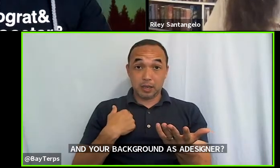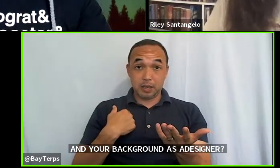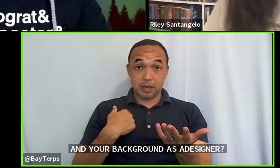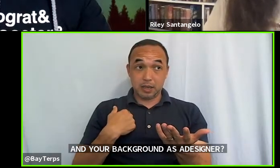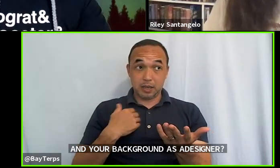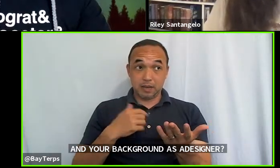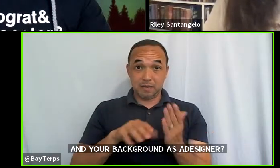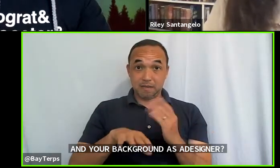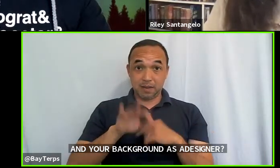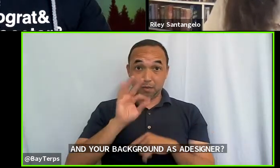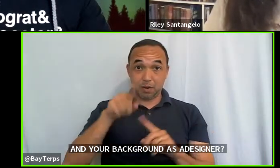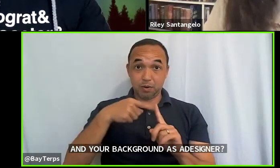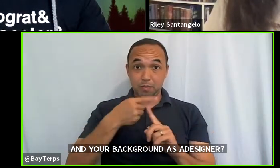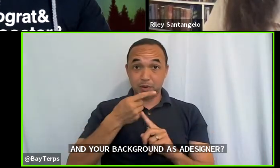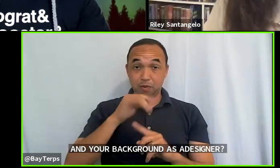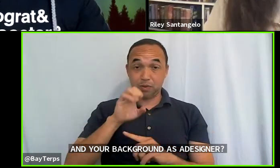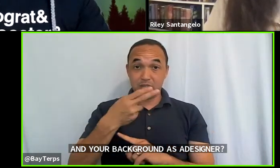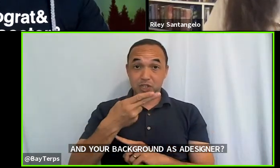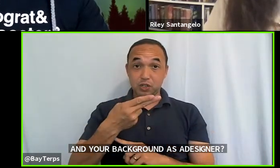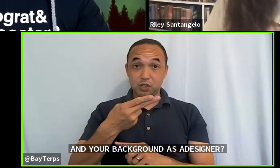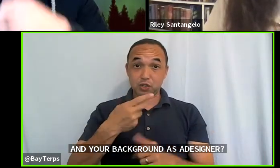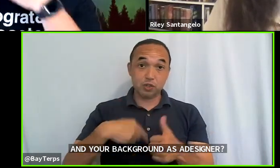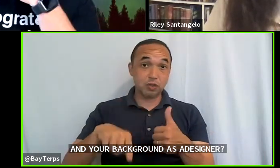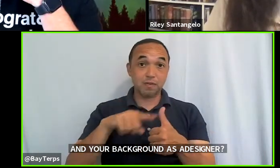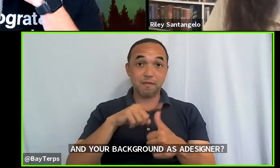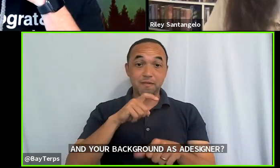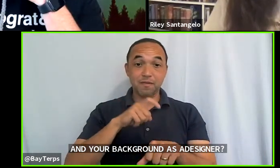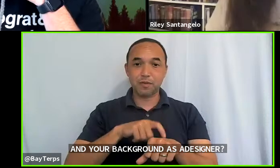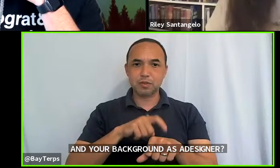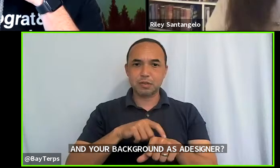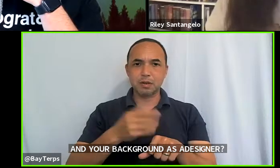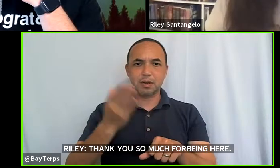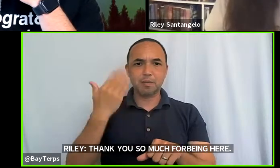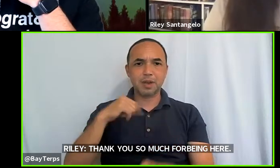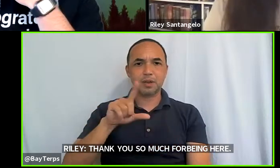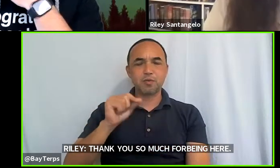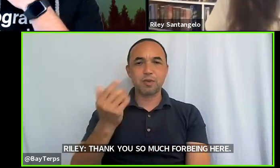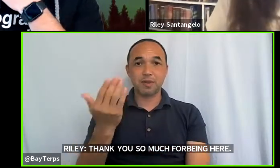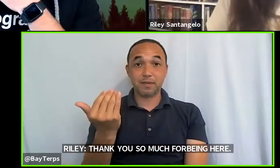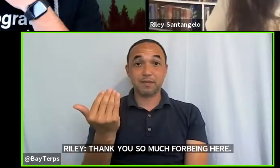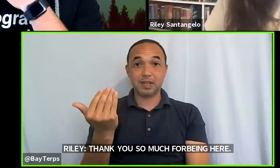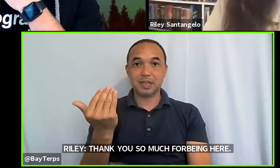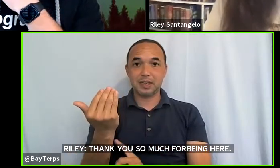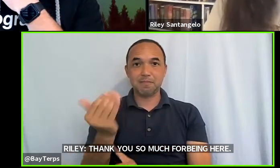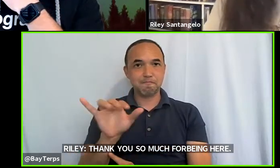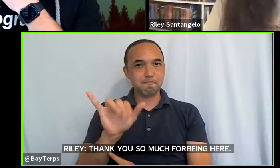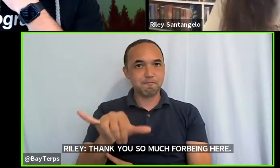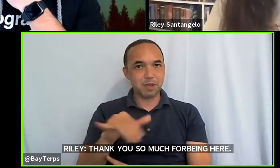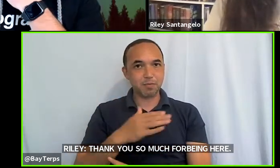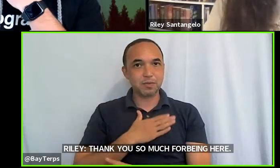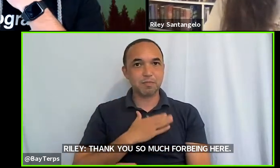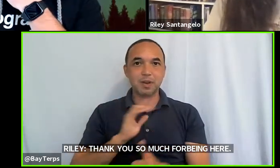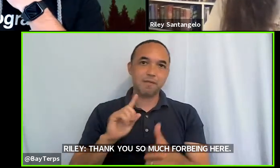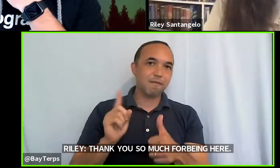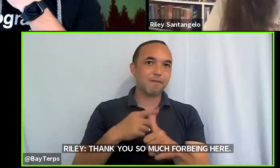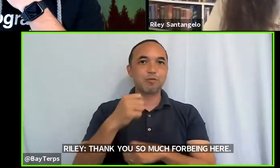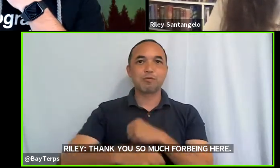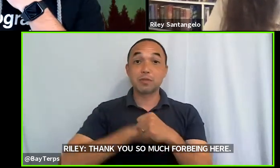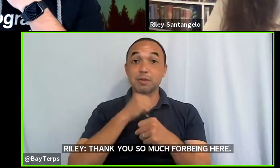about GISH for the first time in 2015. That was my first year